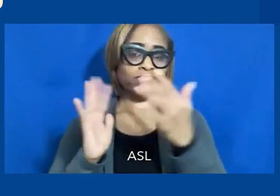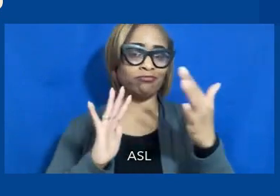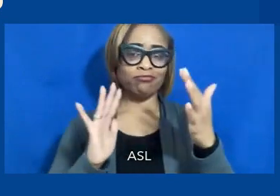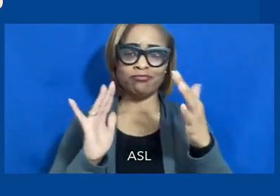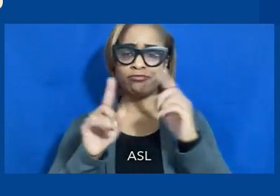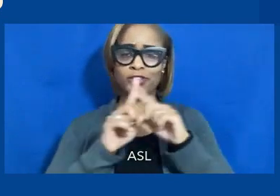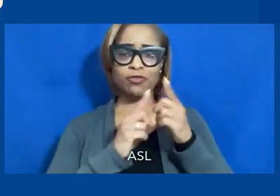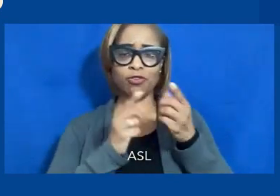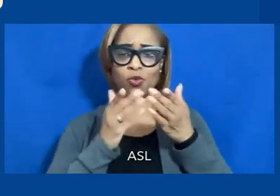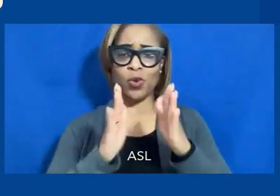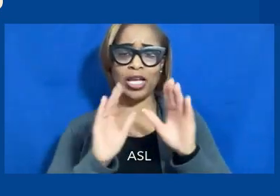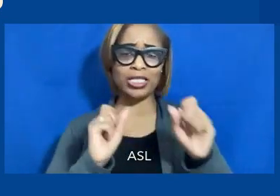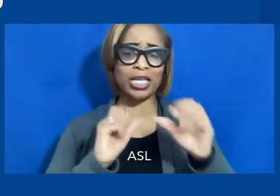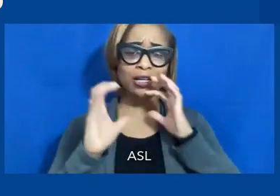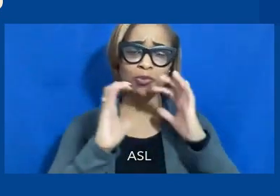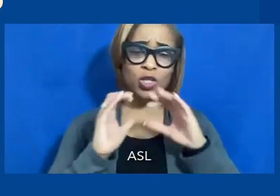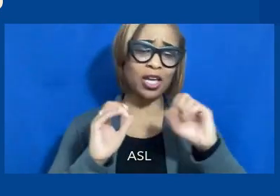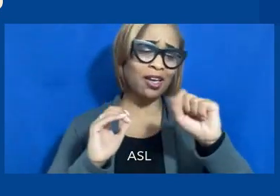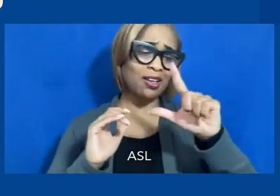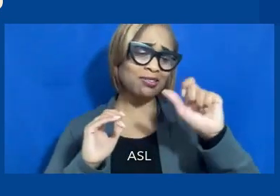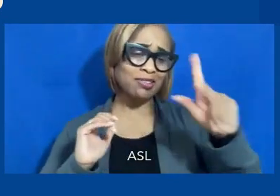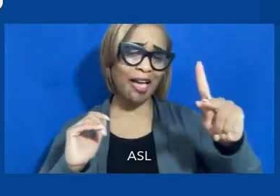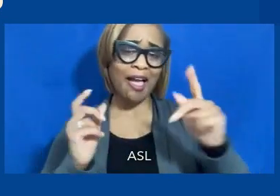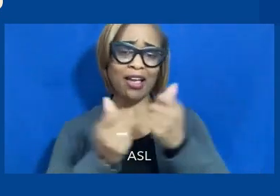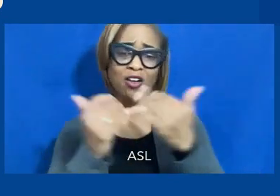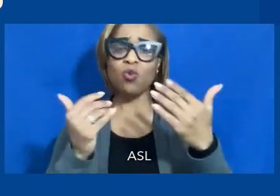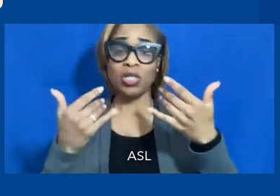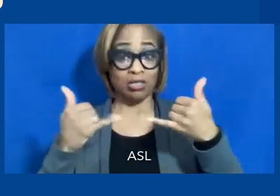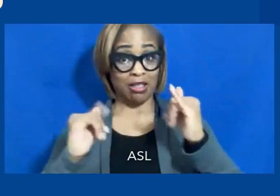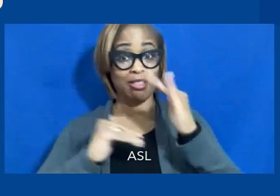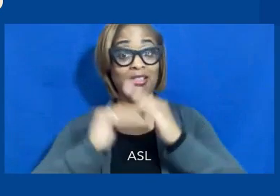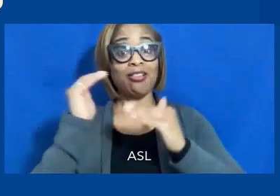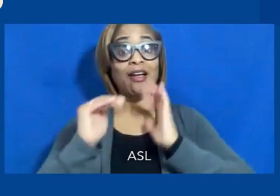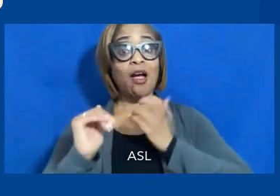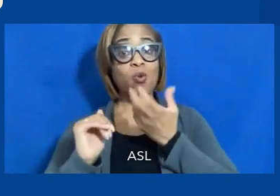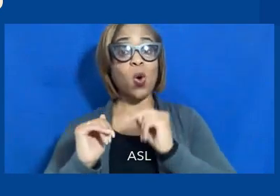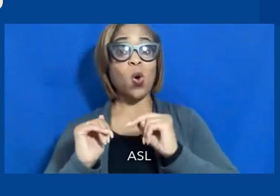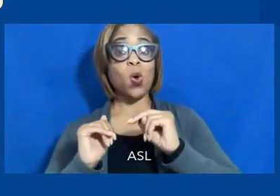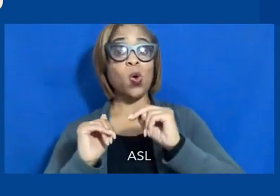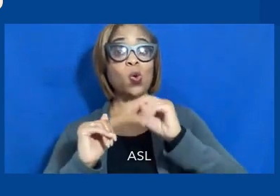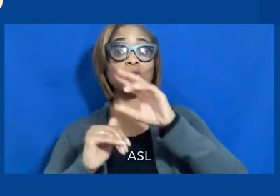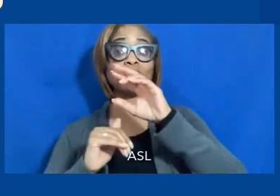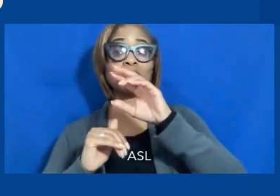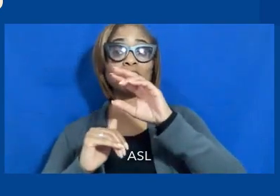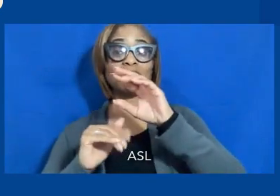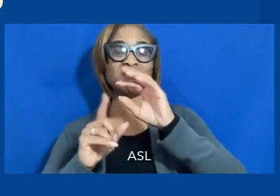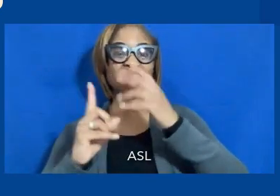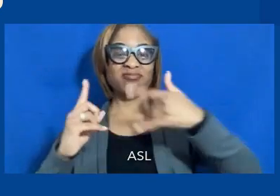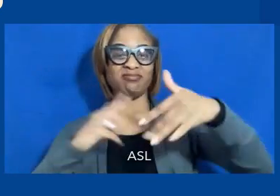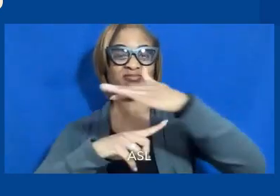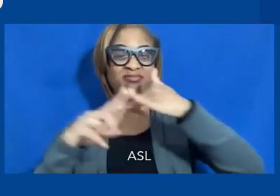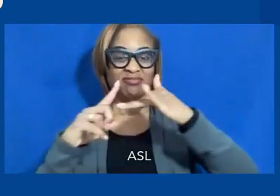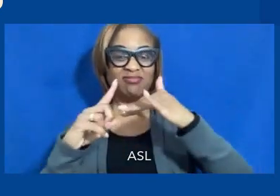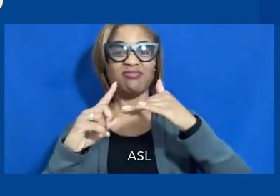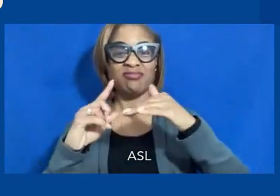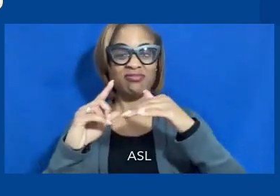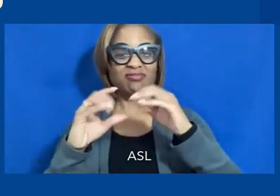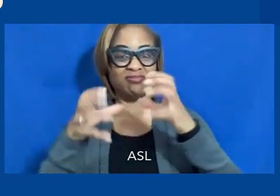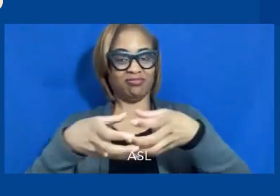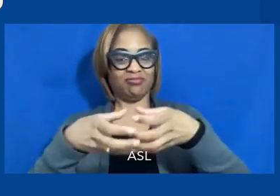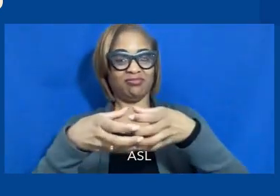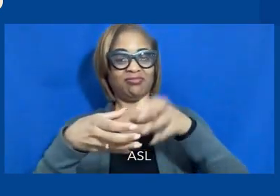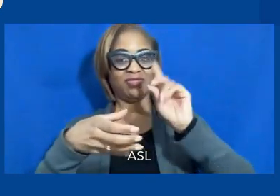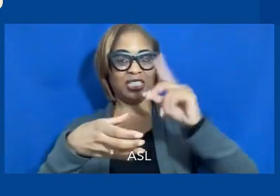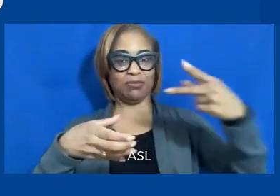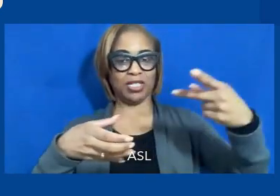and we're still building out our own ecosystem of documentary DPs. So we would love to build that with you. If folks